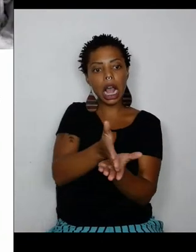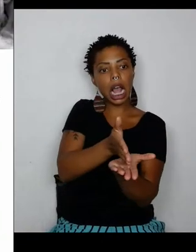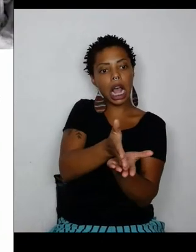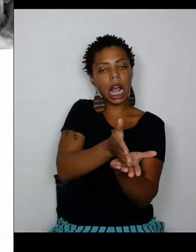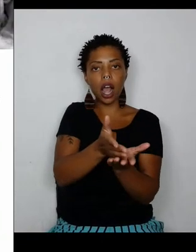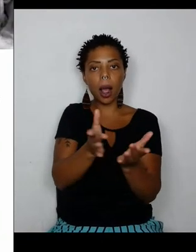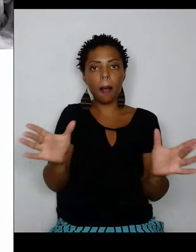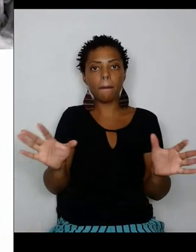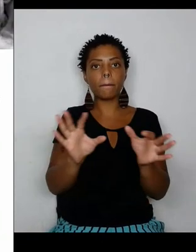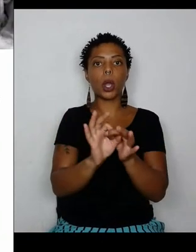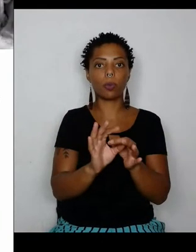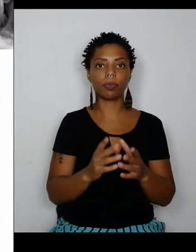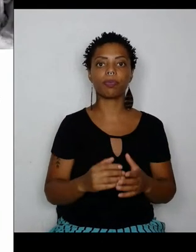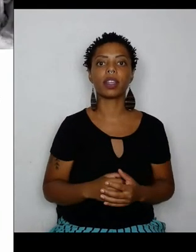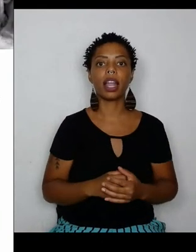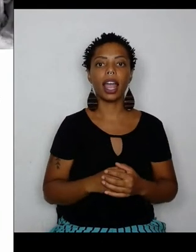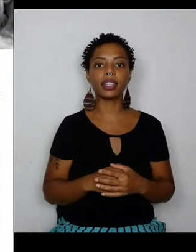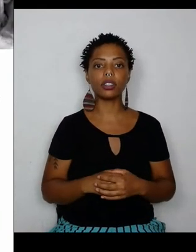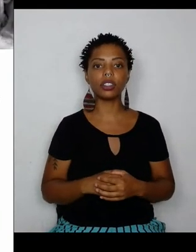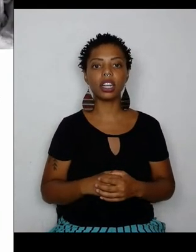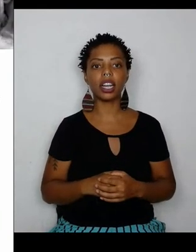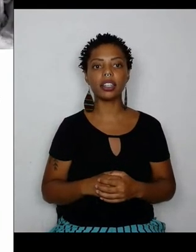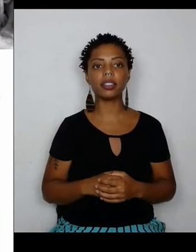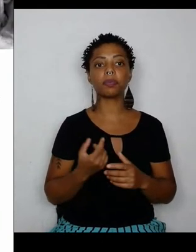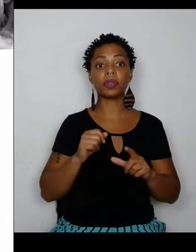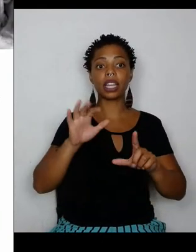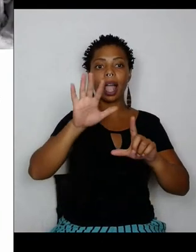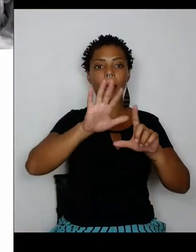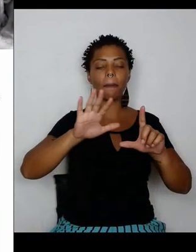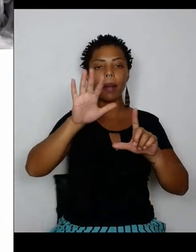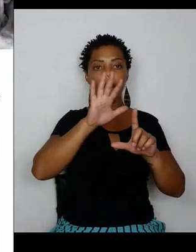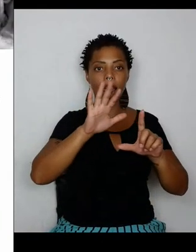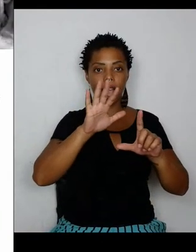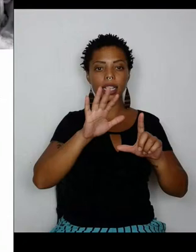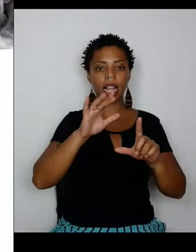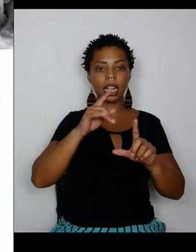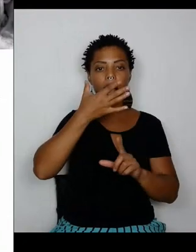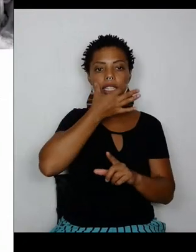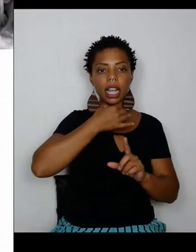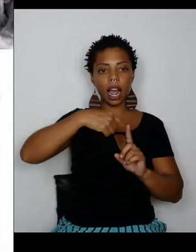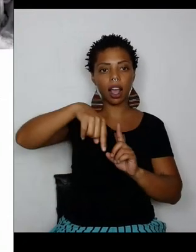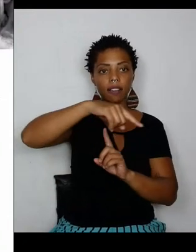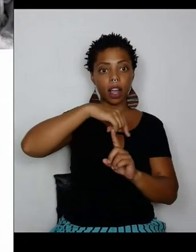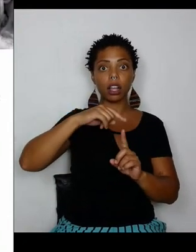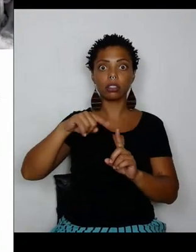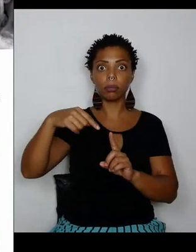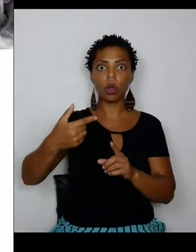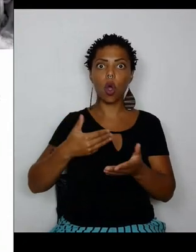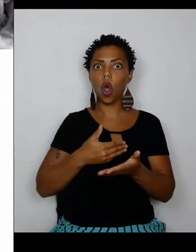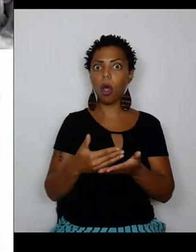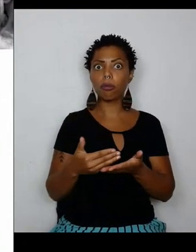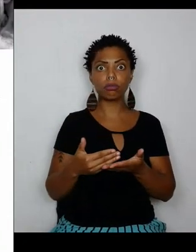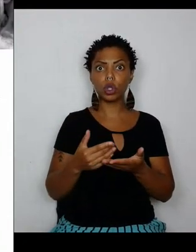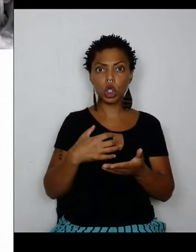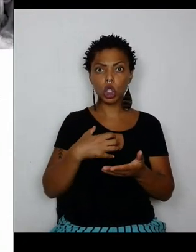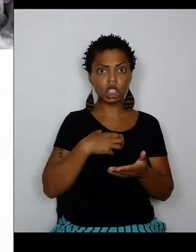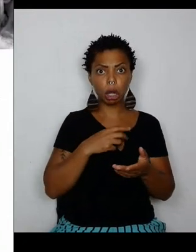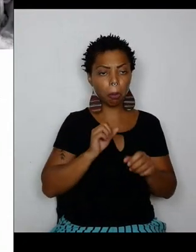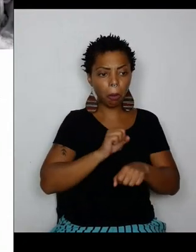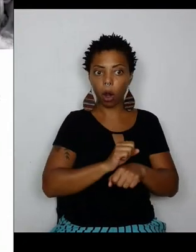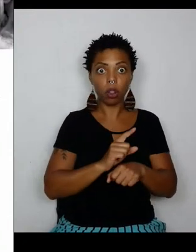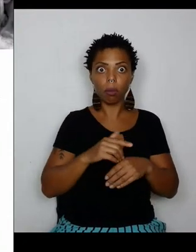west gradually changed beyond literally conventions in the 13th century christ's neck and shoulders were included in the 15th